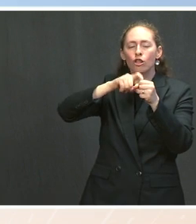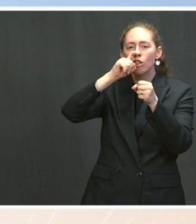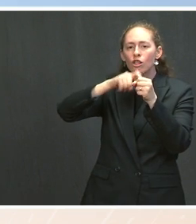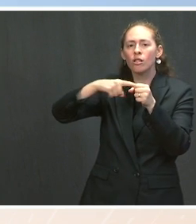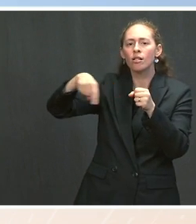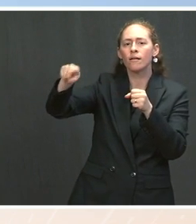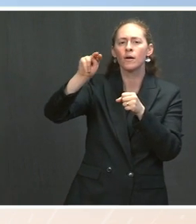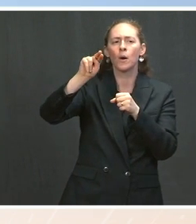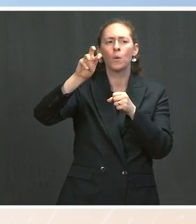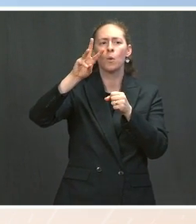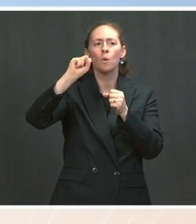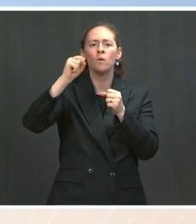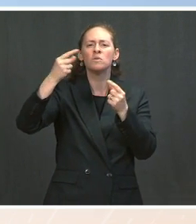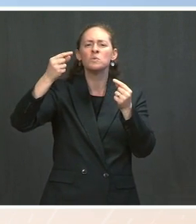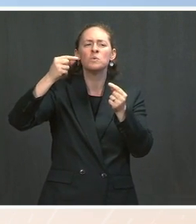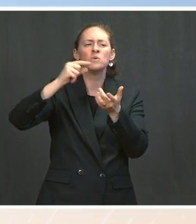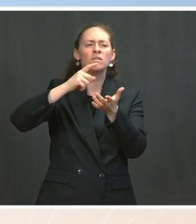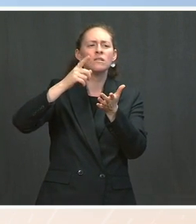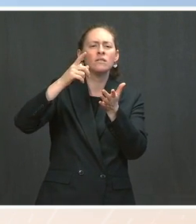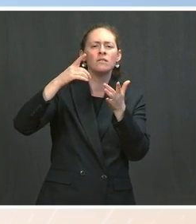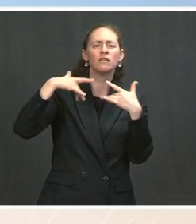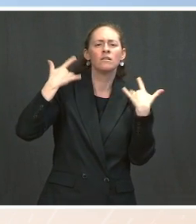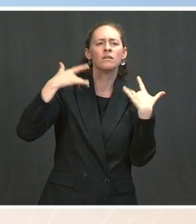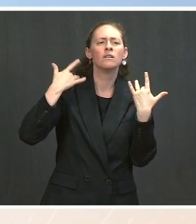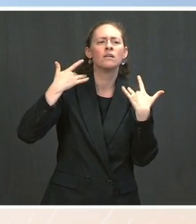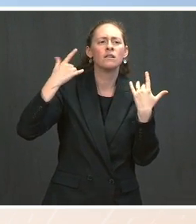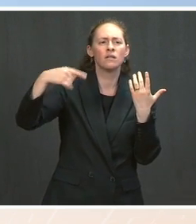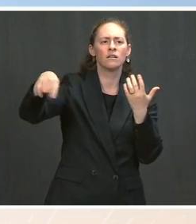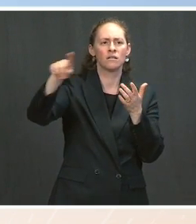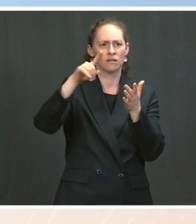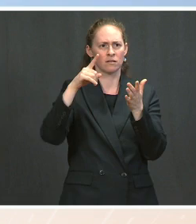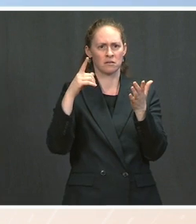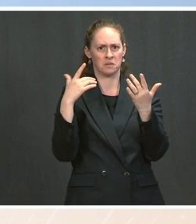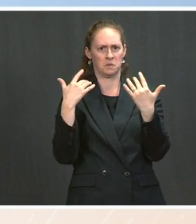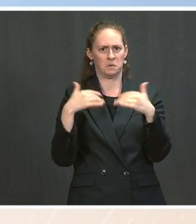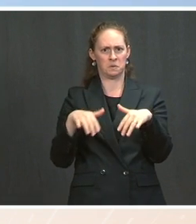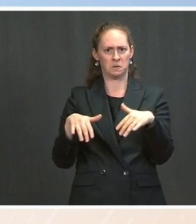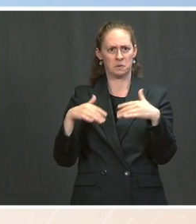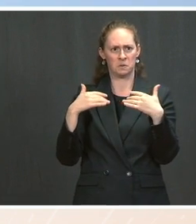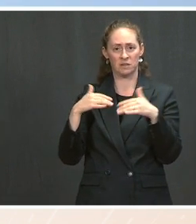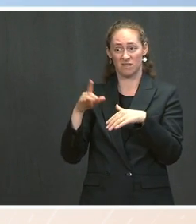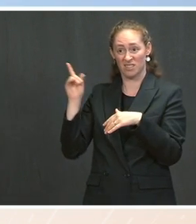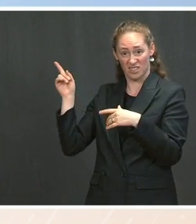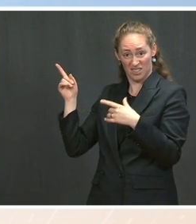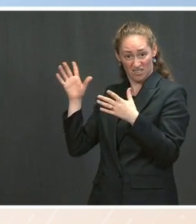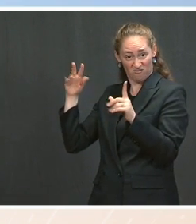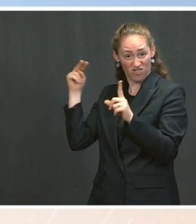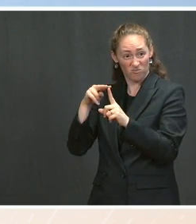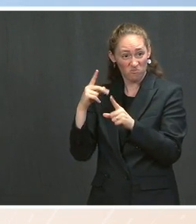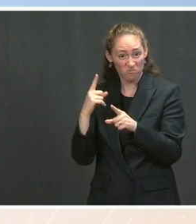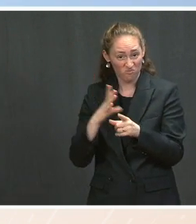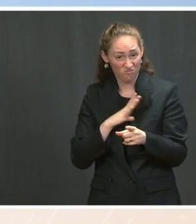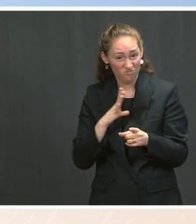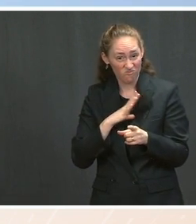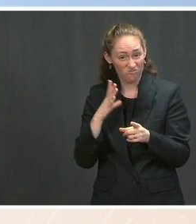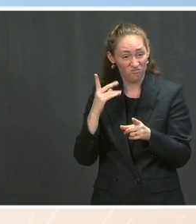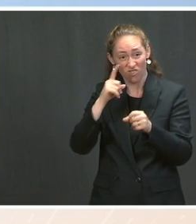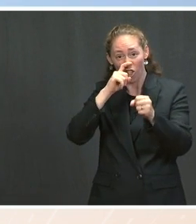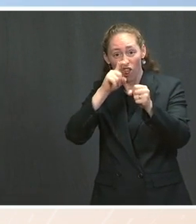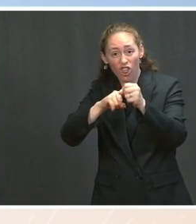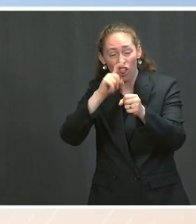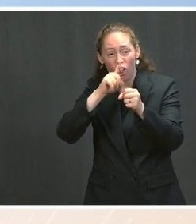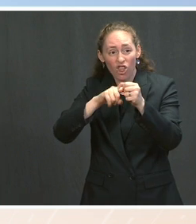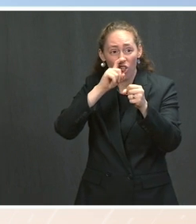led to news stories. What is this administration's view of the appropriateness of seeking reporters' phone records, and do you